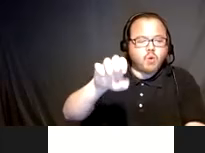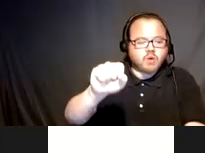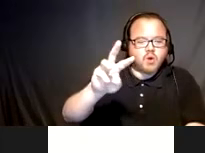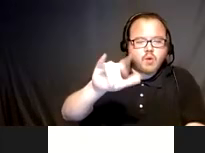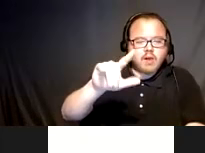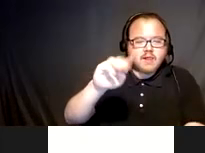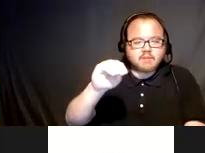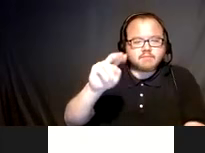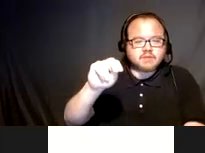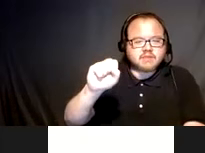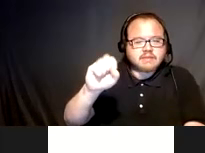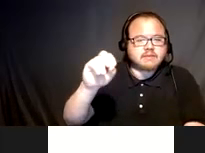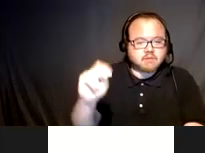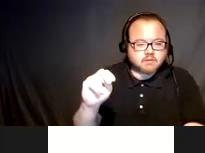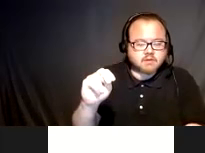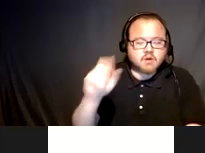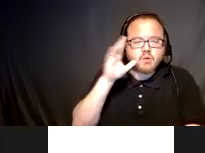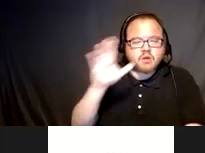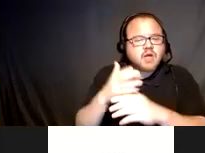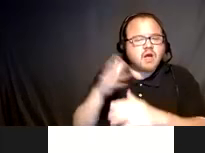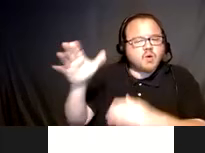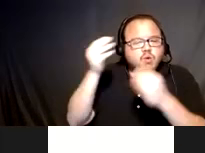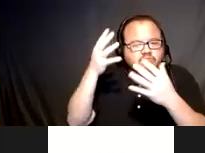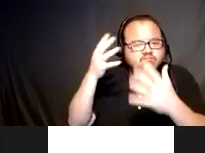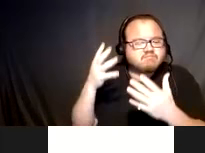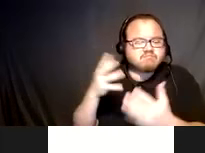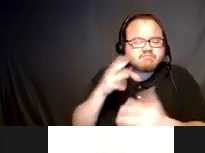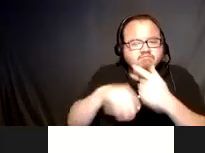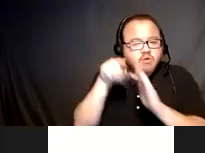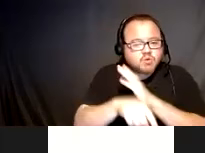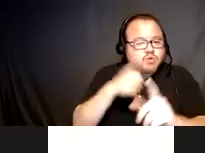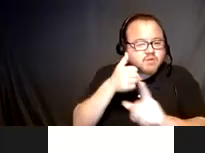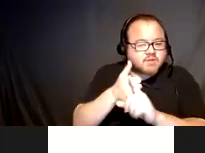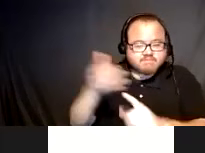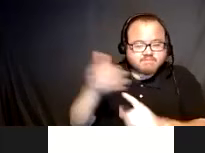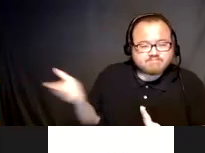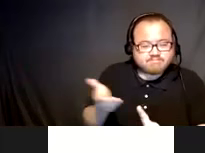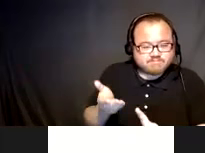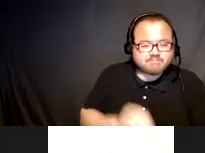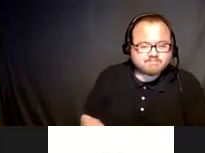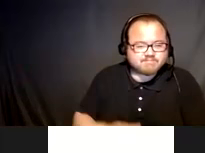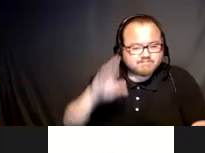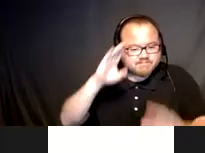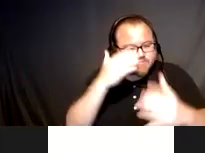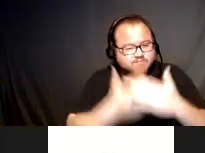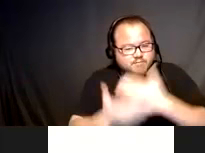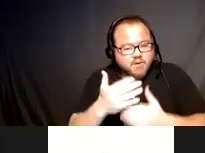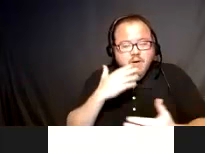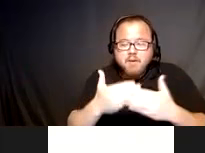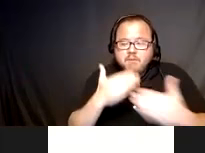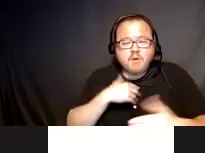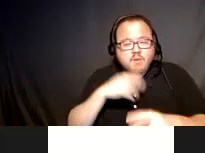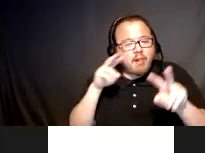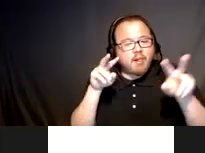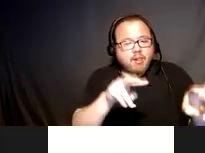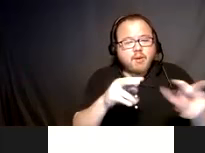sharing about some data related to suicide. Please welcome Susanna. Good morning, everyone. Before we take a look